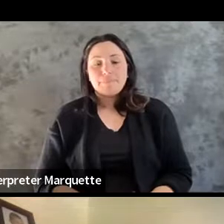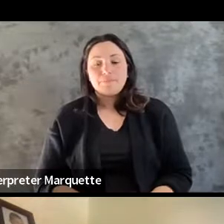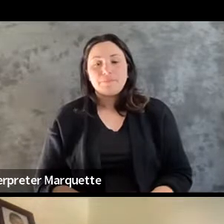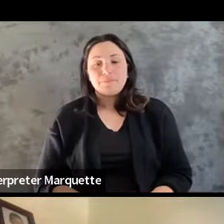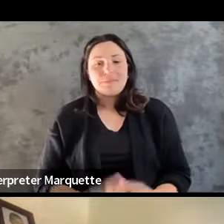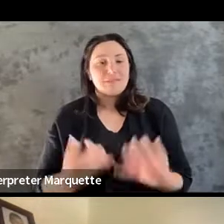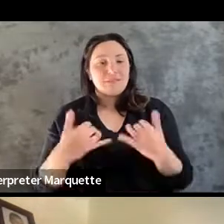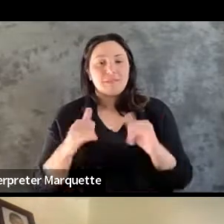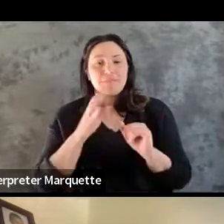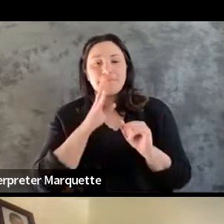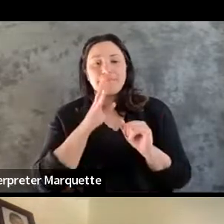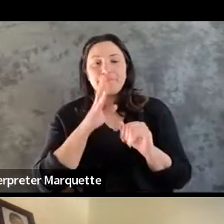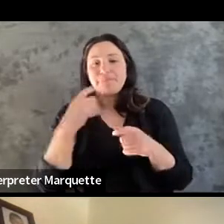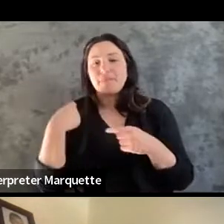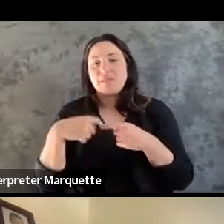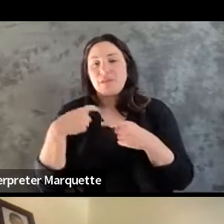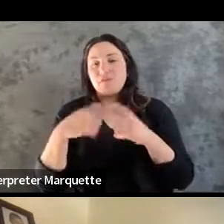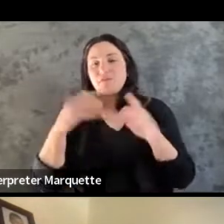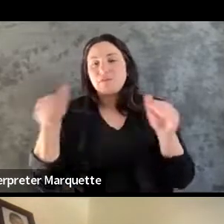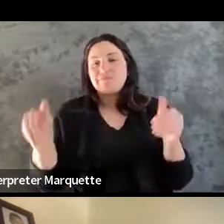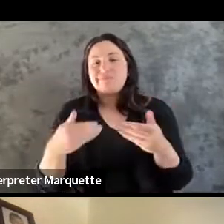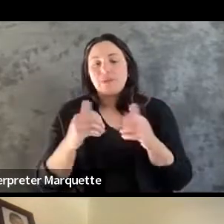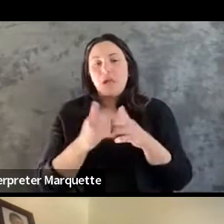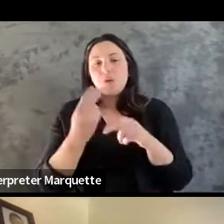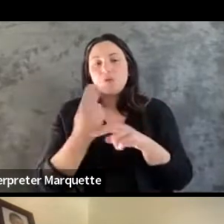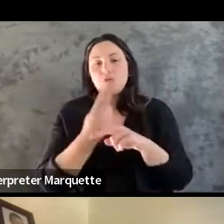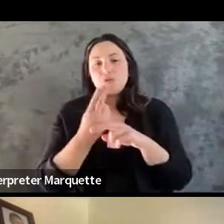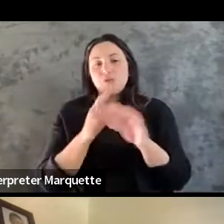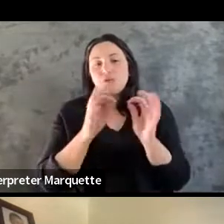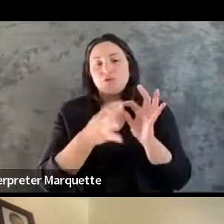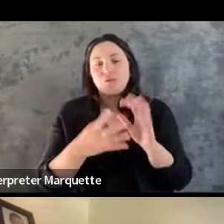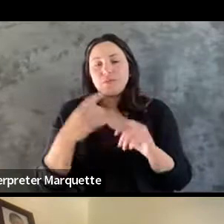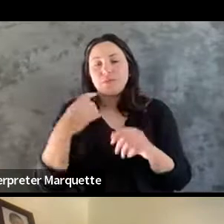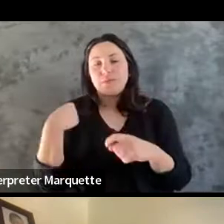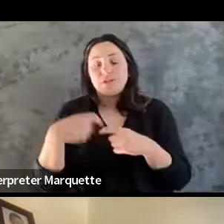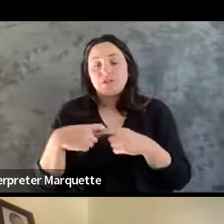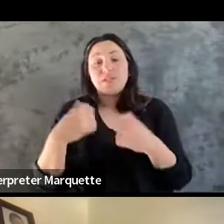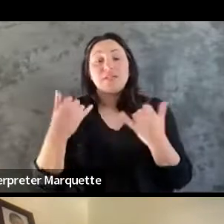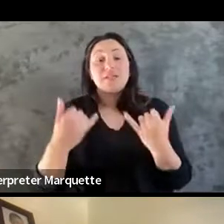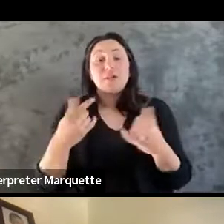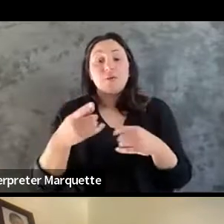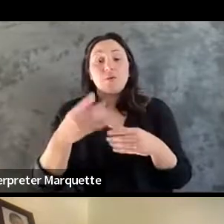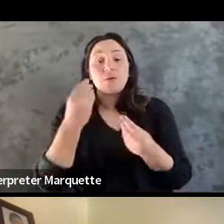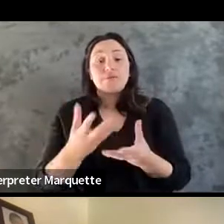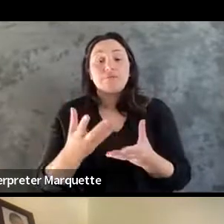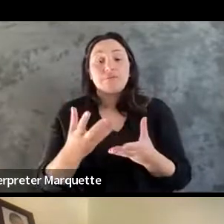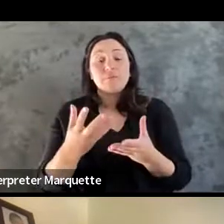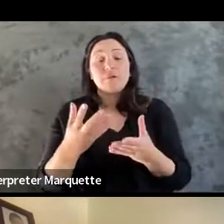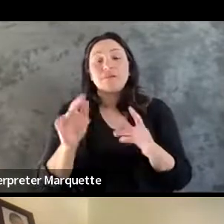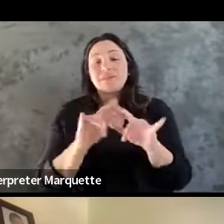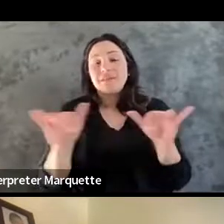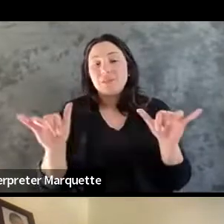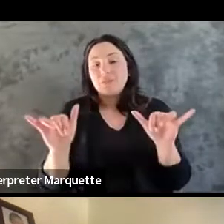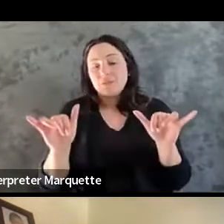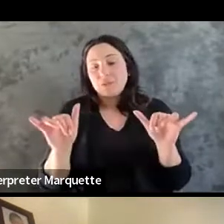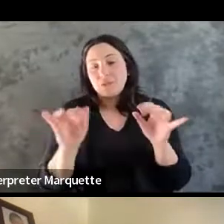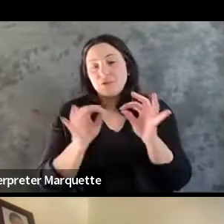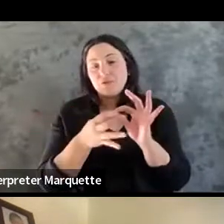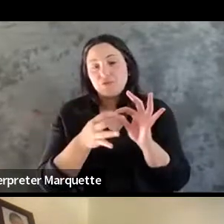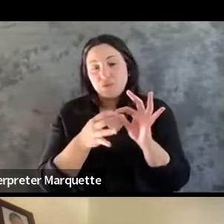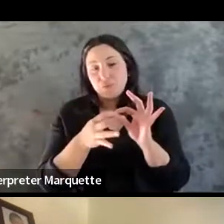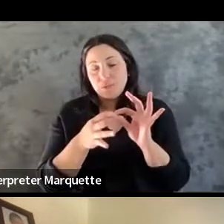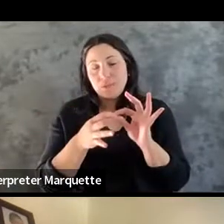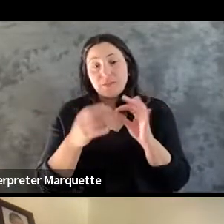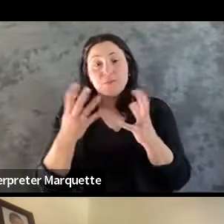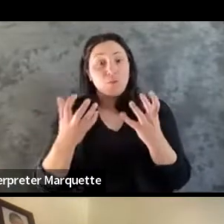hacer clic donde dice Mute Original Audio. We will be offering simultaneous interpretation during this meeting. If you wish to